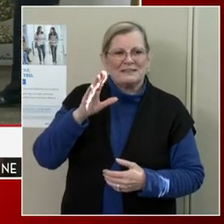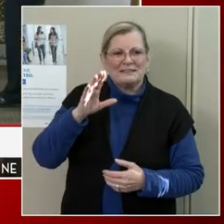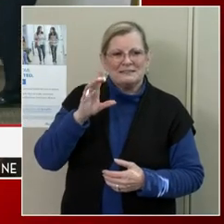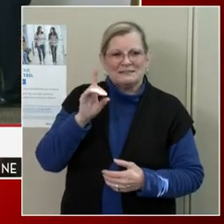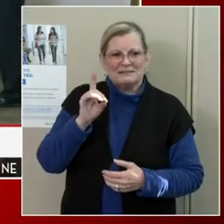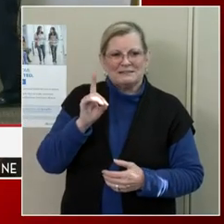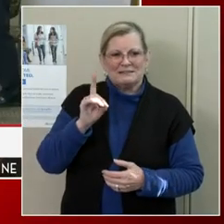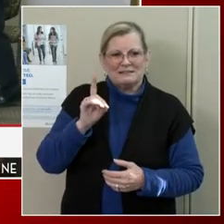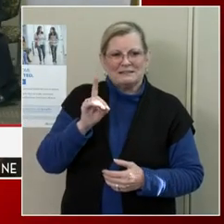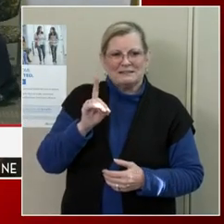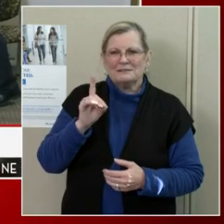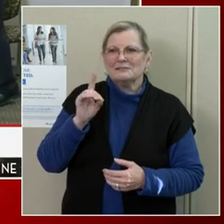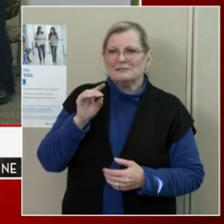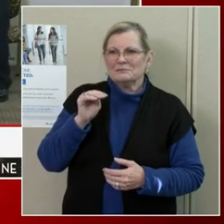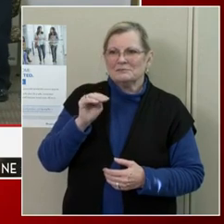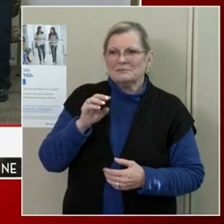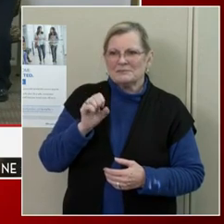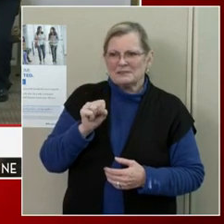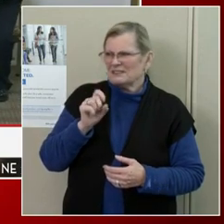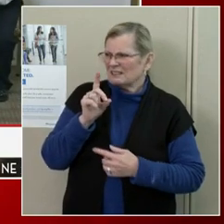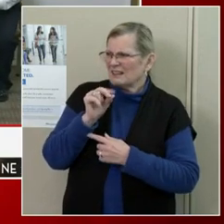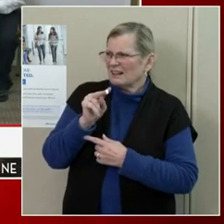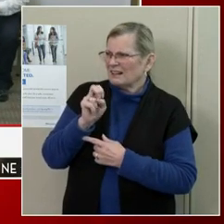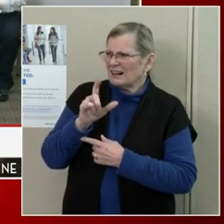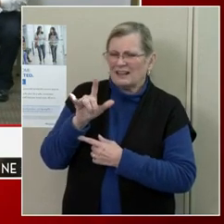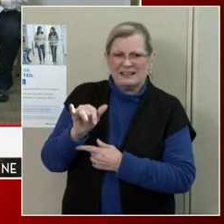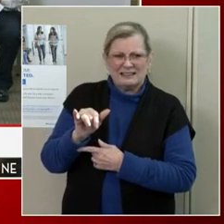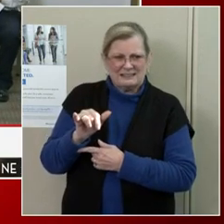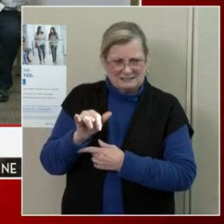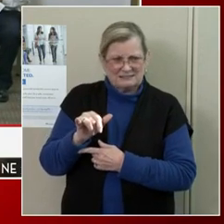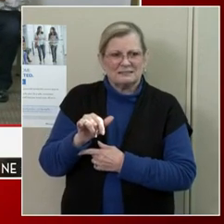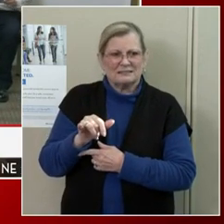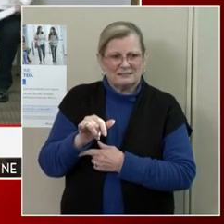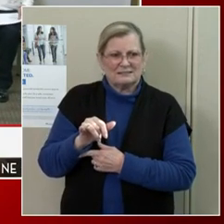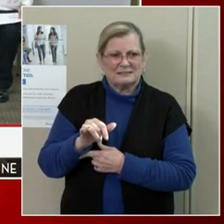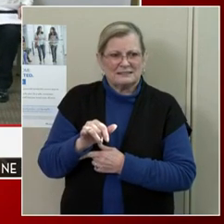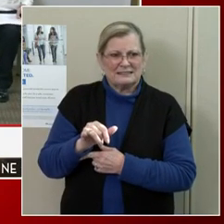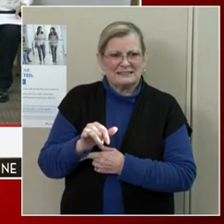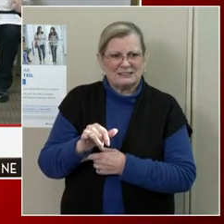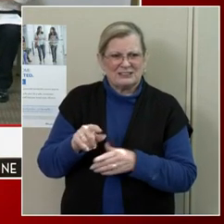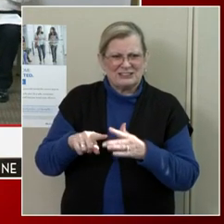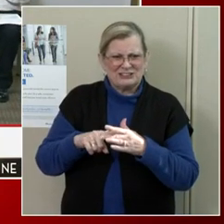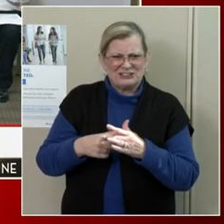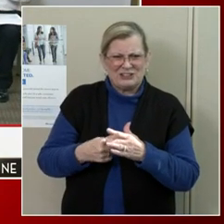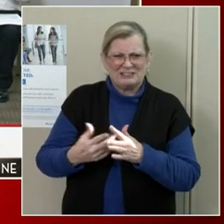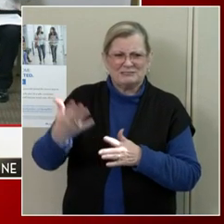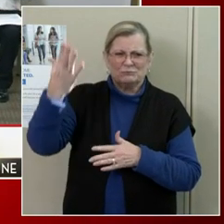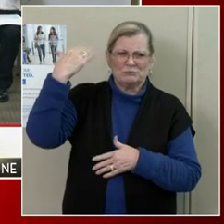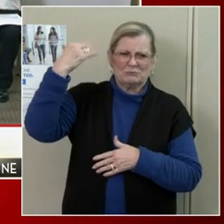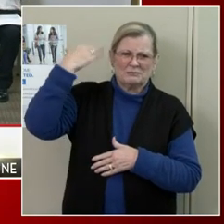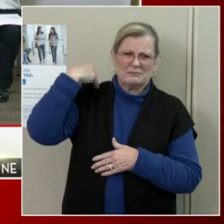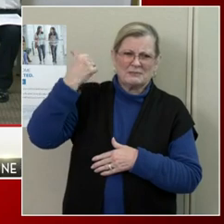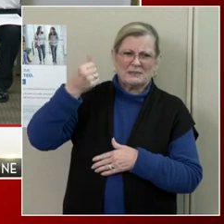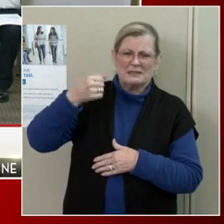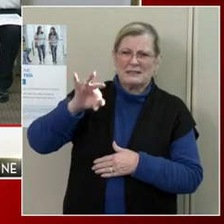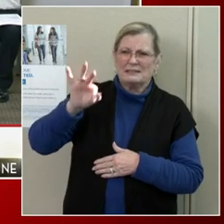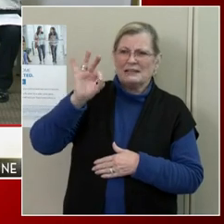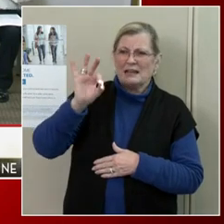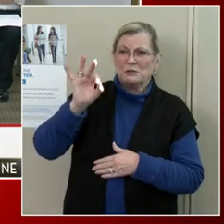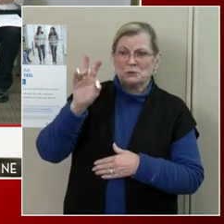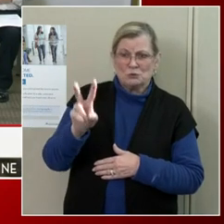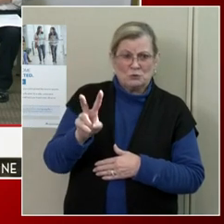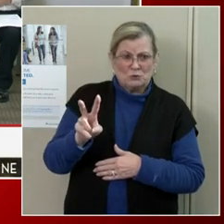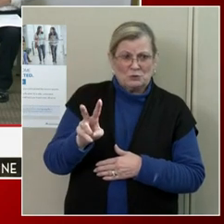D.C. He started his career with D.C. Fire and Emergency Medical Services in 1992 and was promoted to